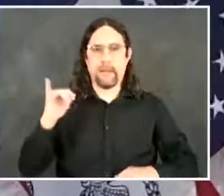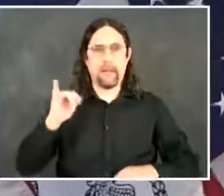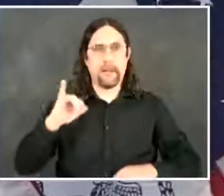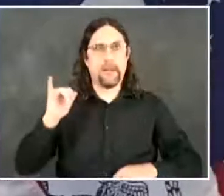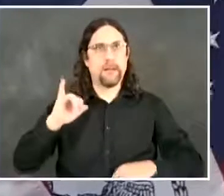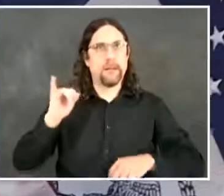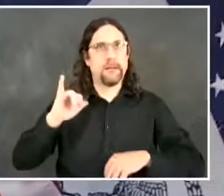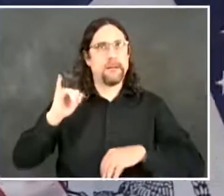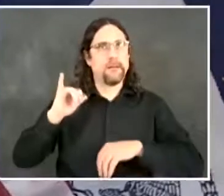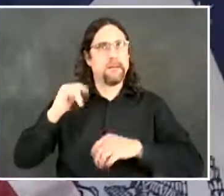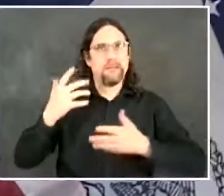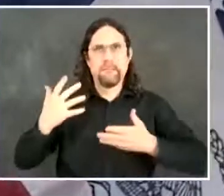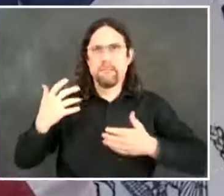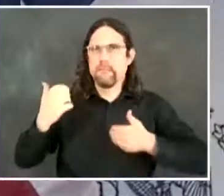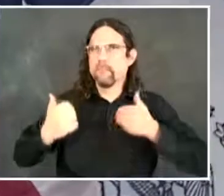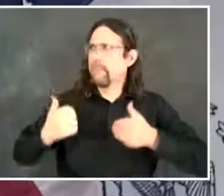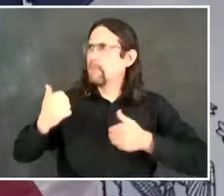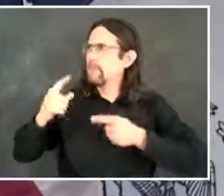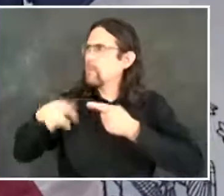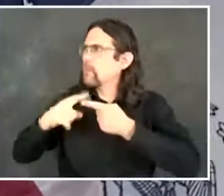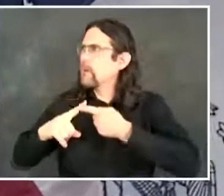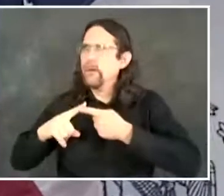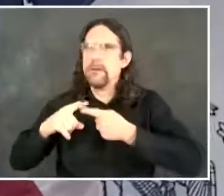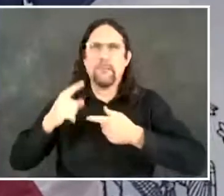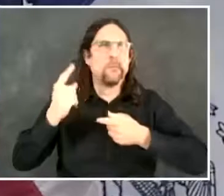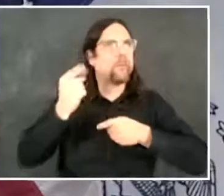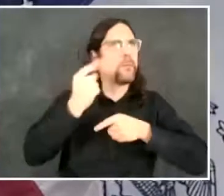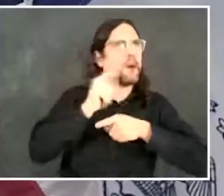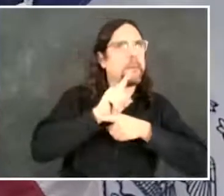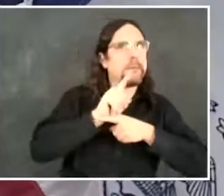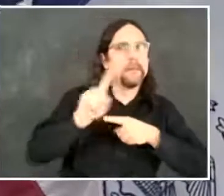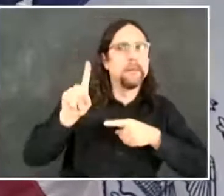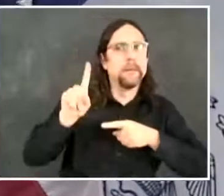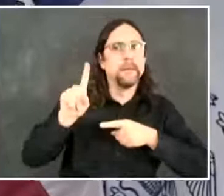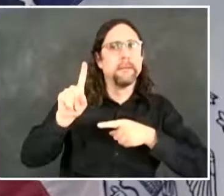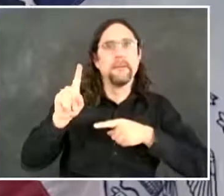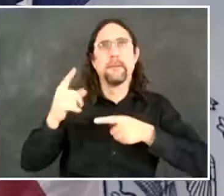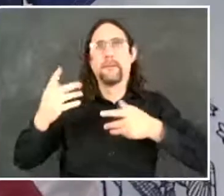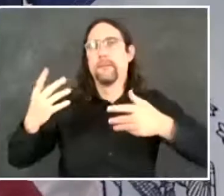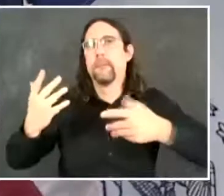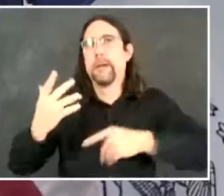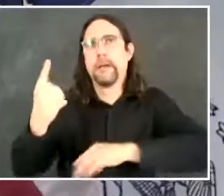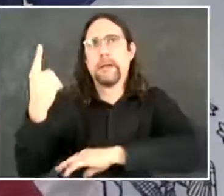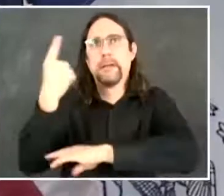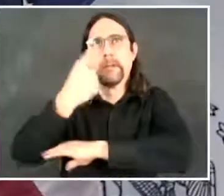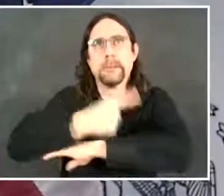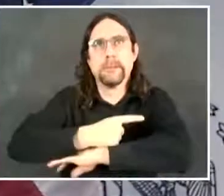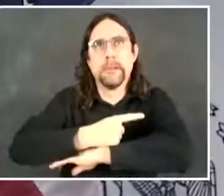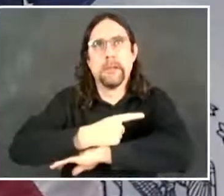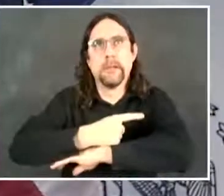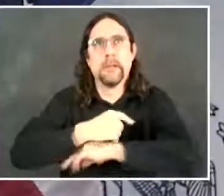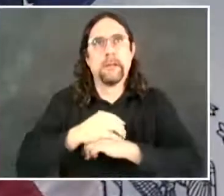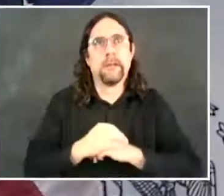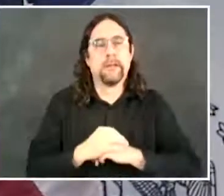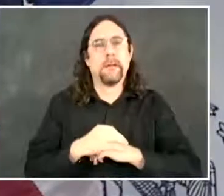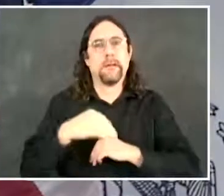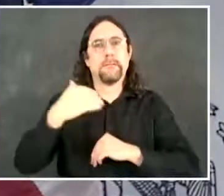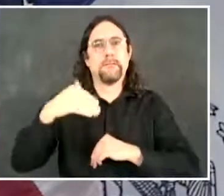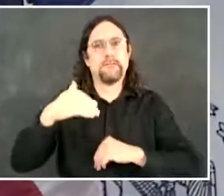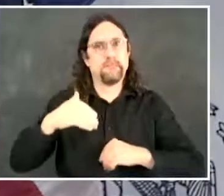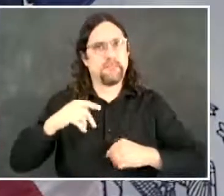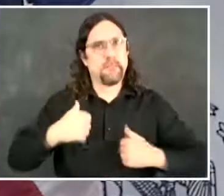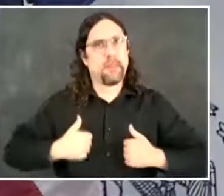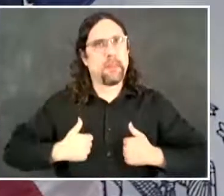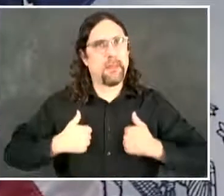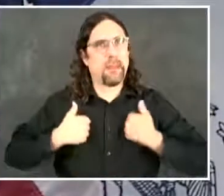we've all been through so much that's been disorienting, and it's very, very